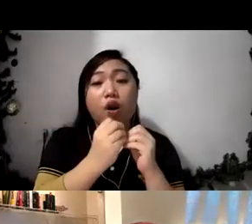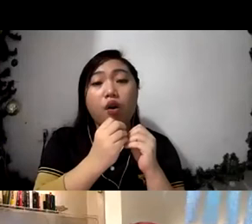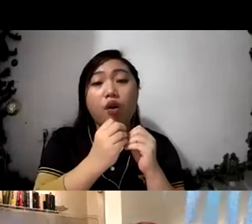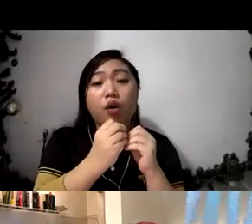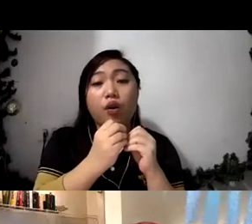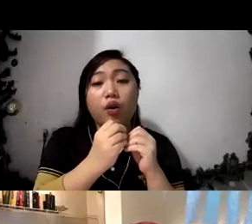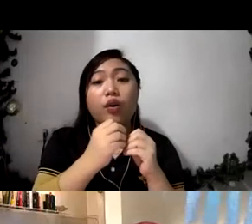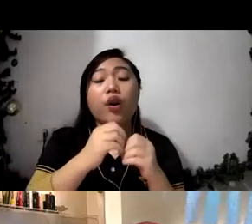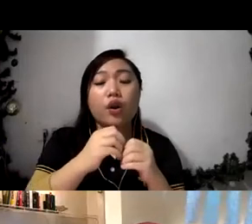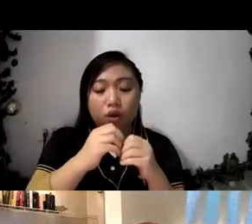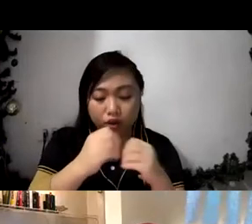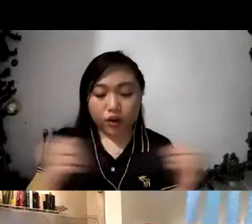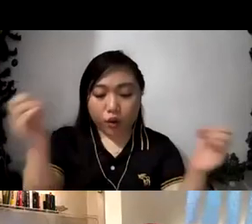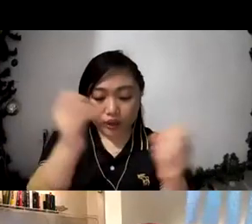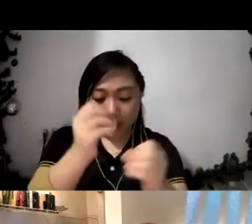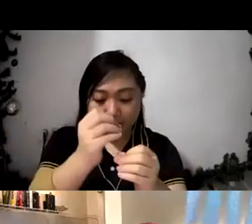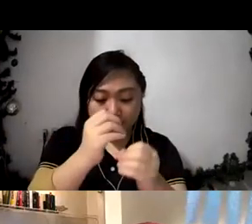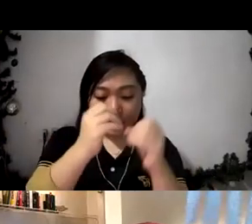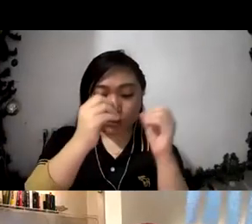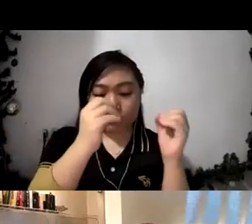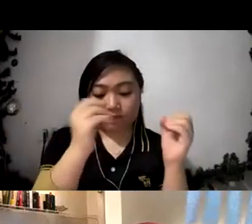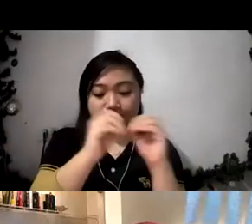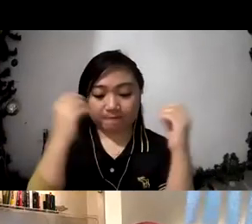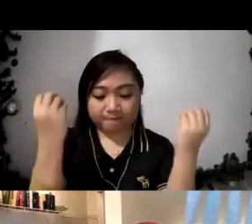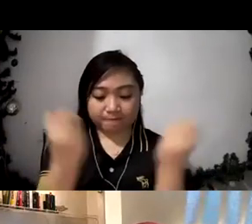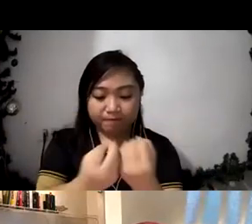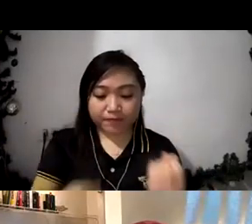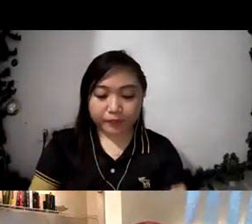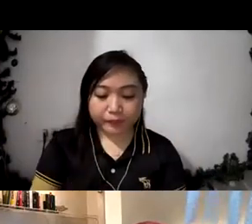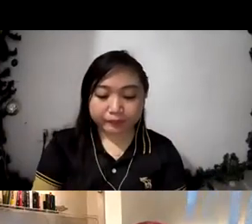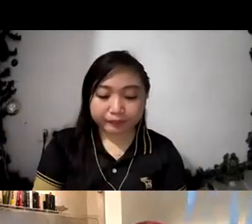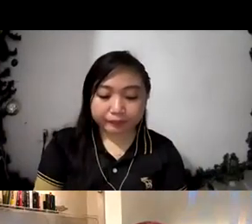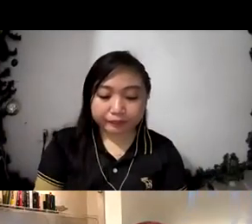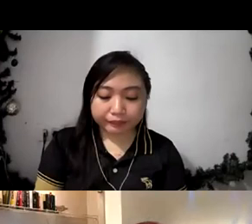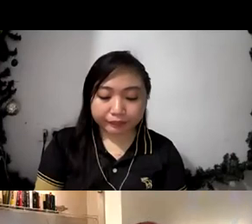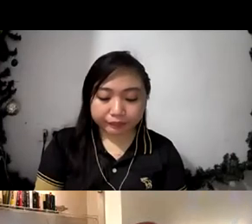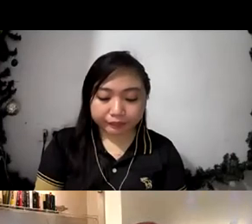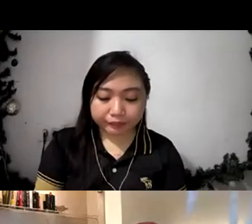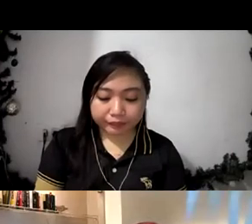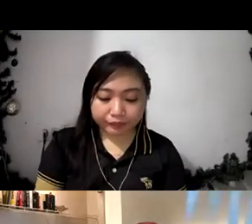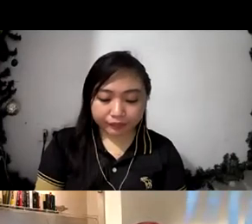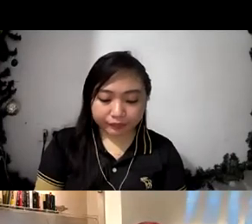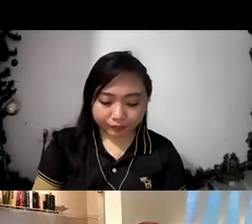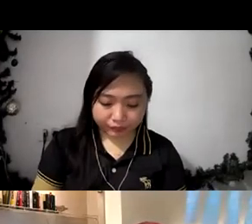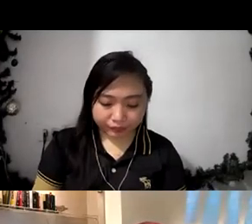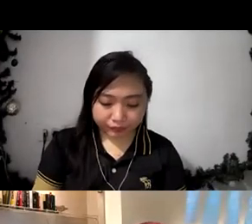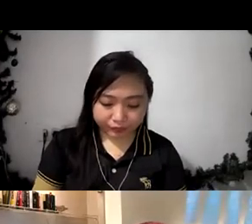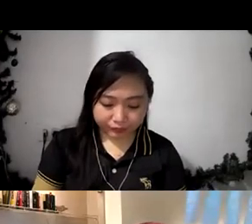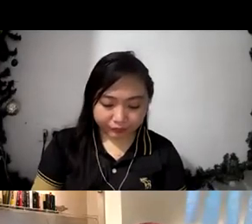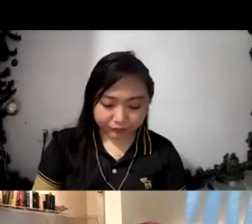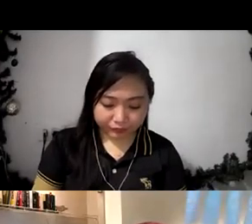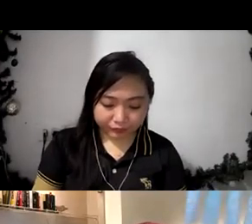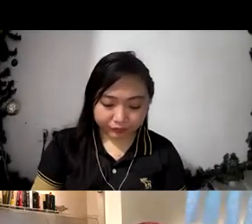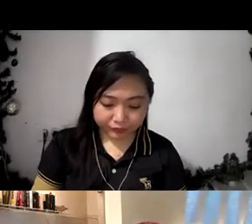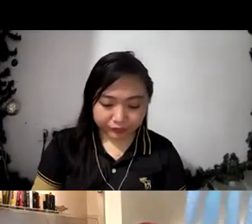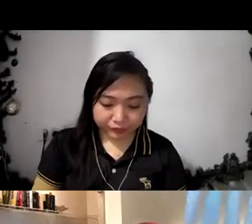library program intervention and services? So titingnan natin yung mga familiar and unfamiliar situations natin sa library. We